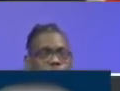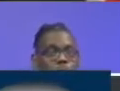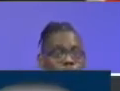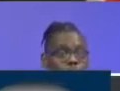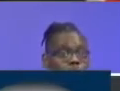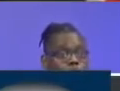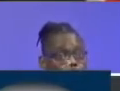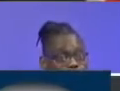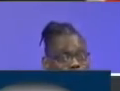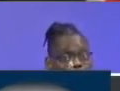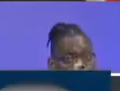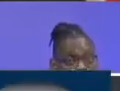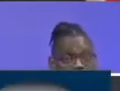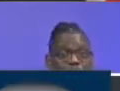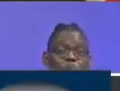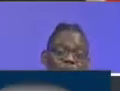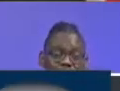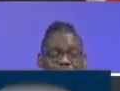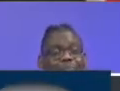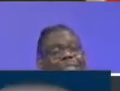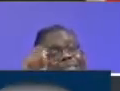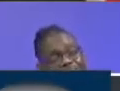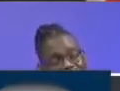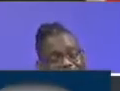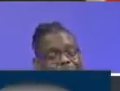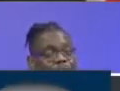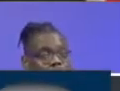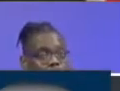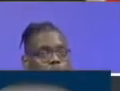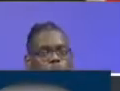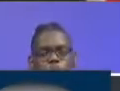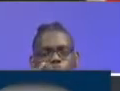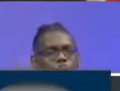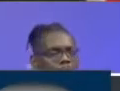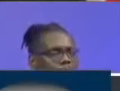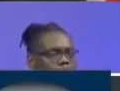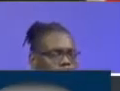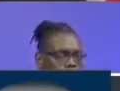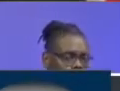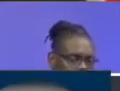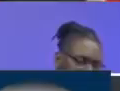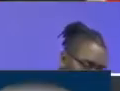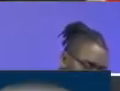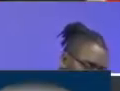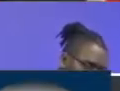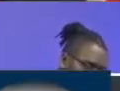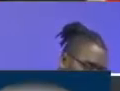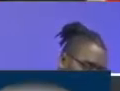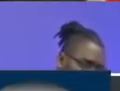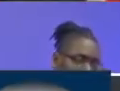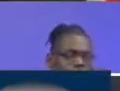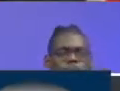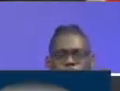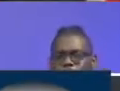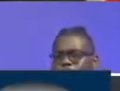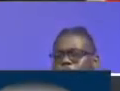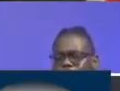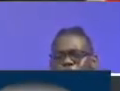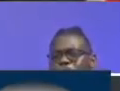Let us be a disciplined people. This fight against the pandemic calls